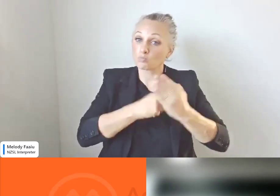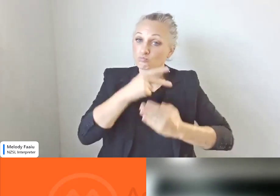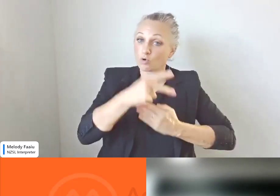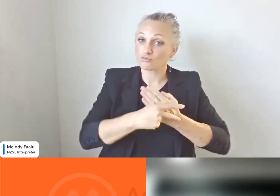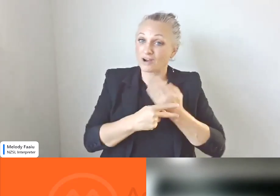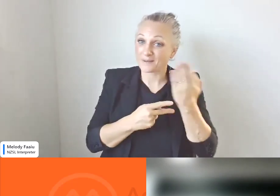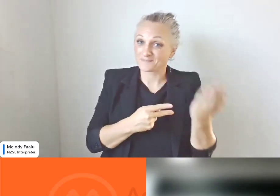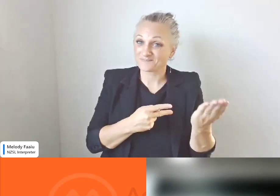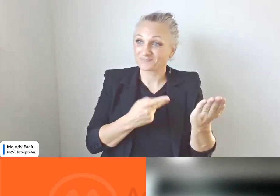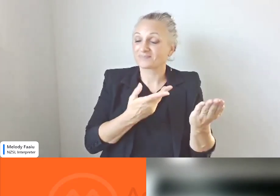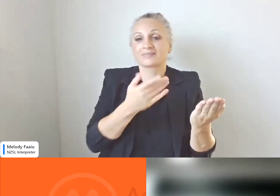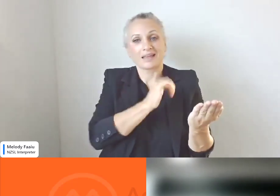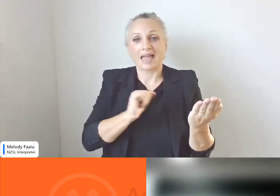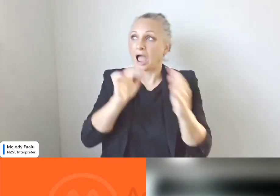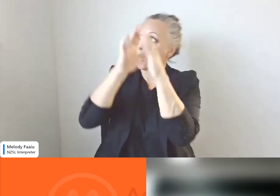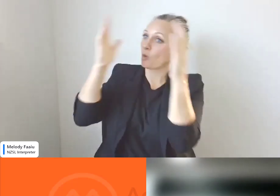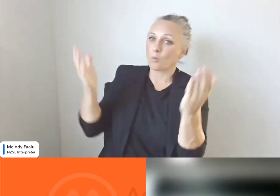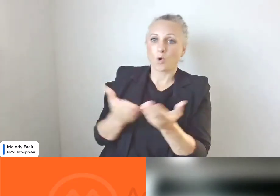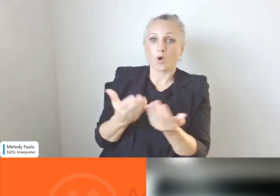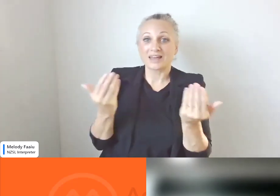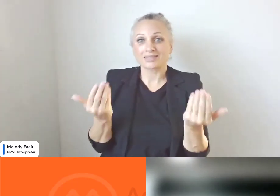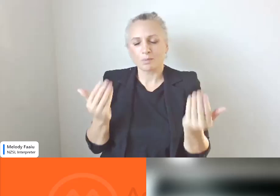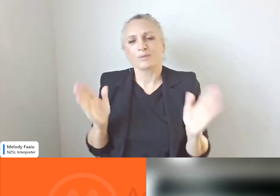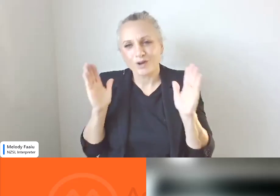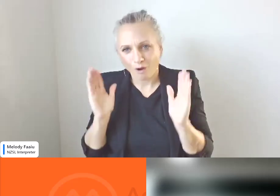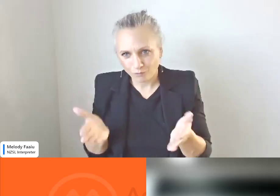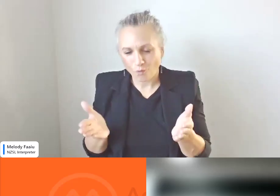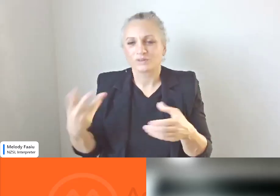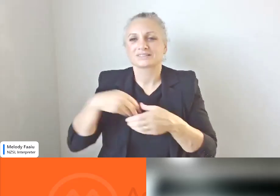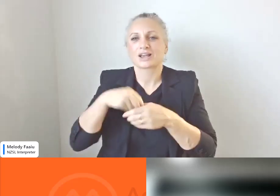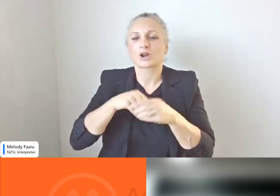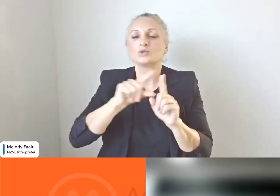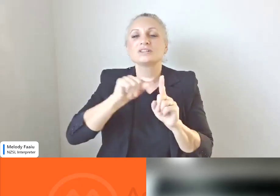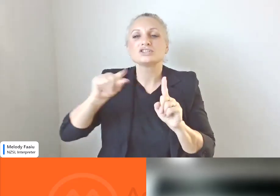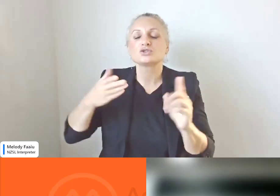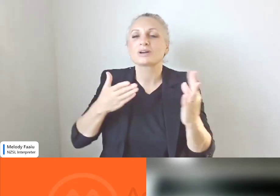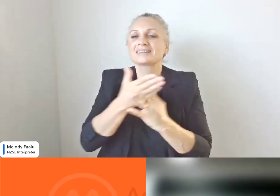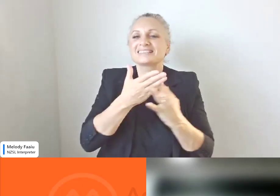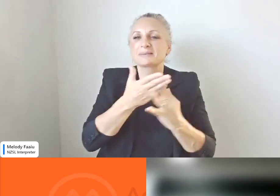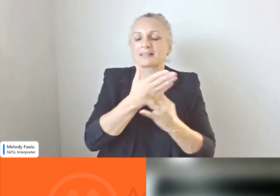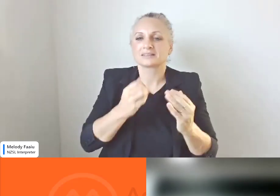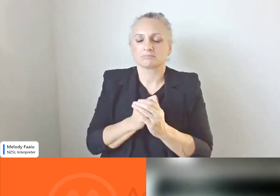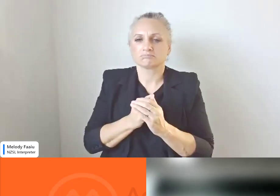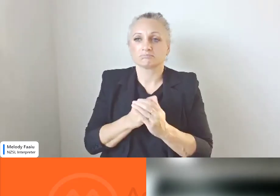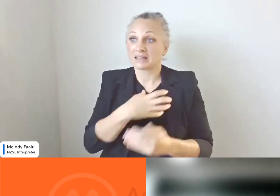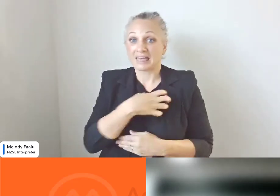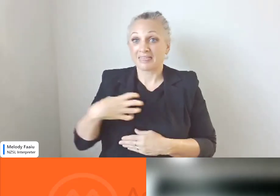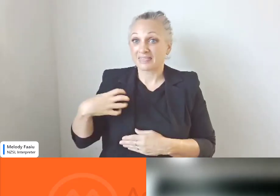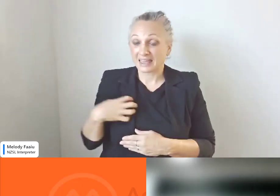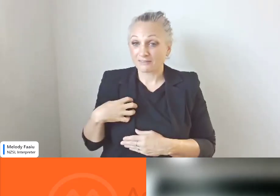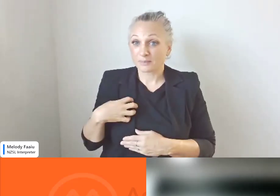live in, that will need to include digital accessibility. The government's been emphasising, you probably will have